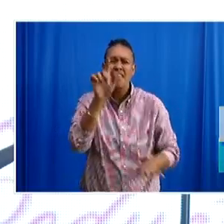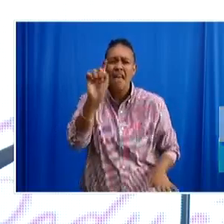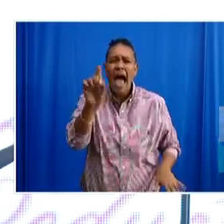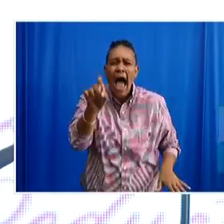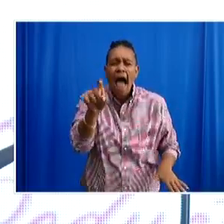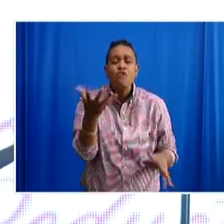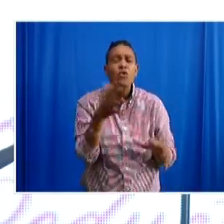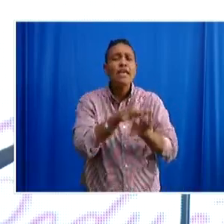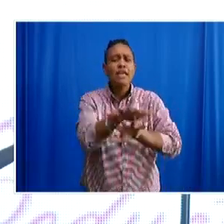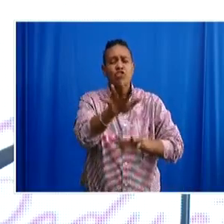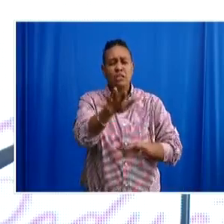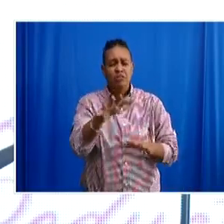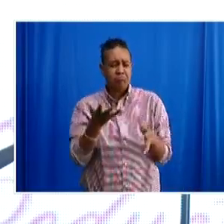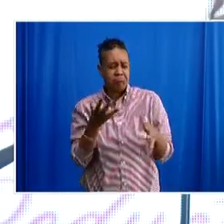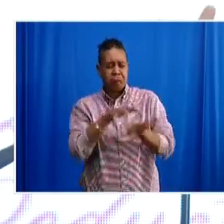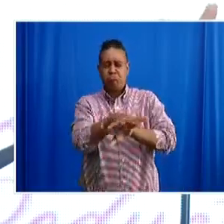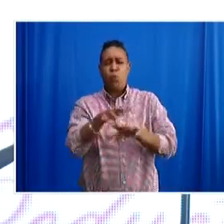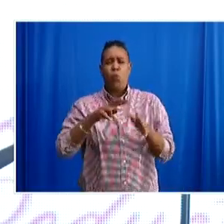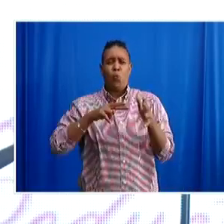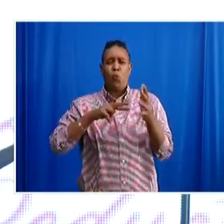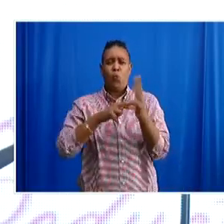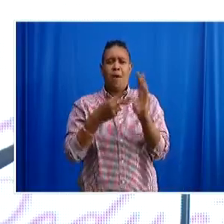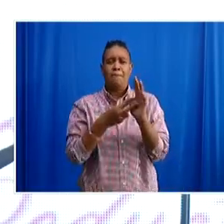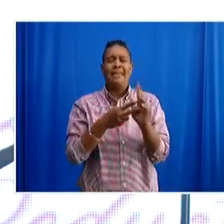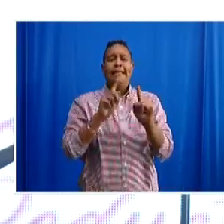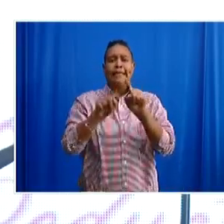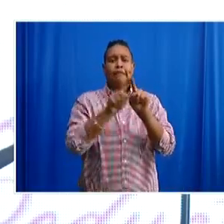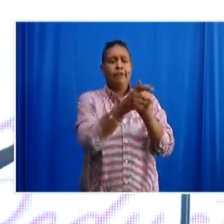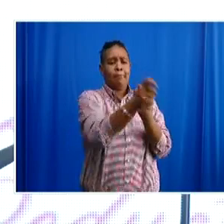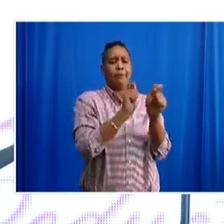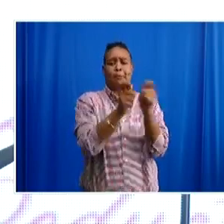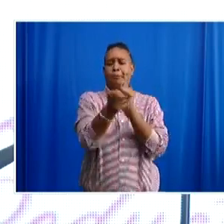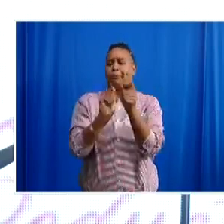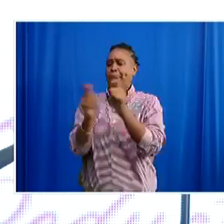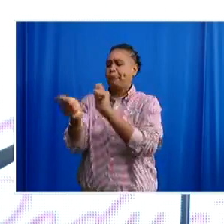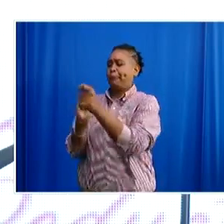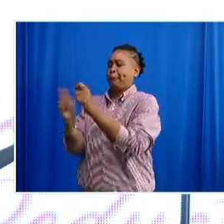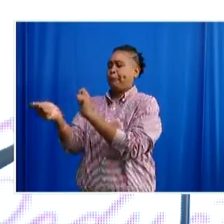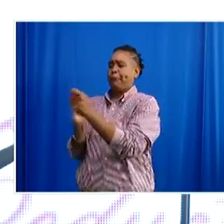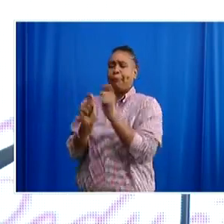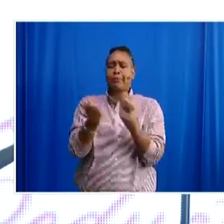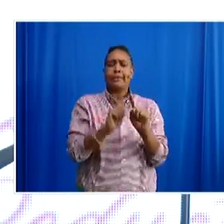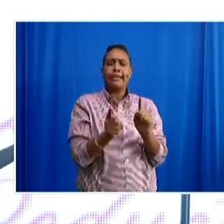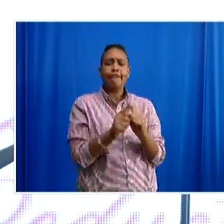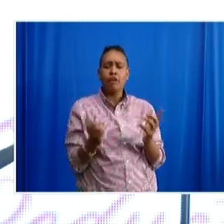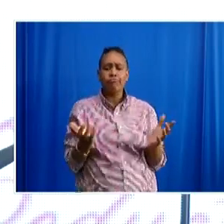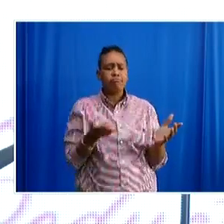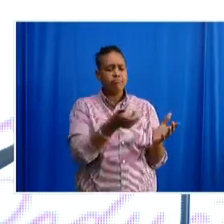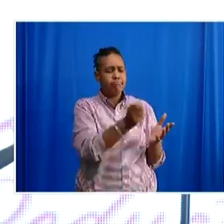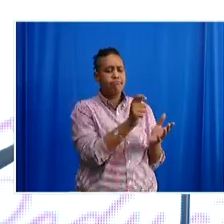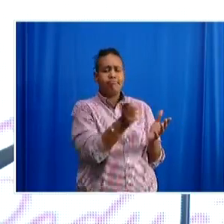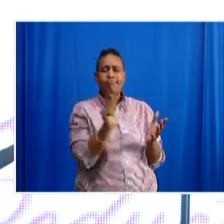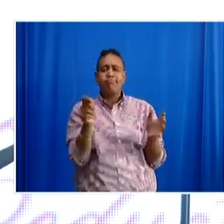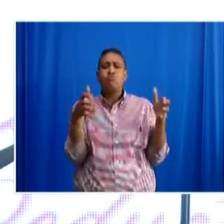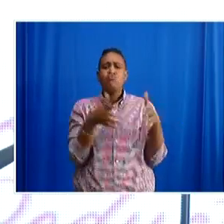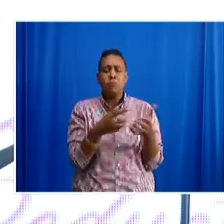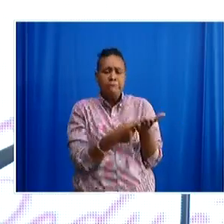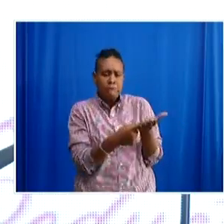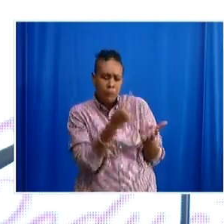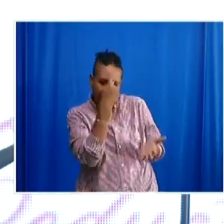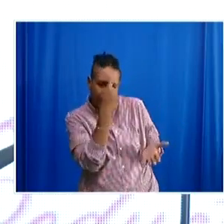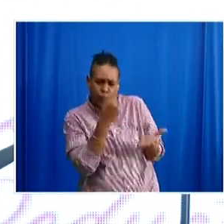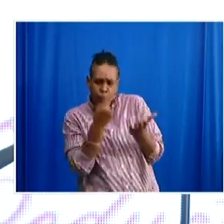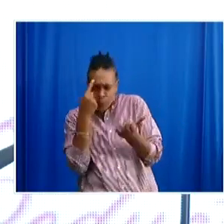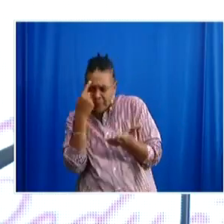be integrated, and by integration, we are cutting across sectors. It's a multi-agency approach to